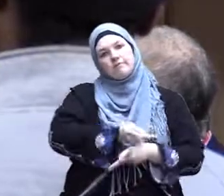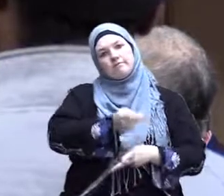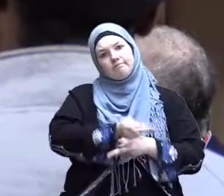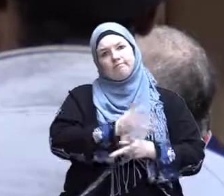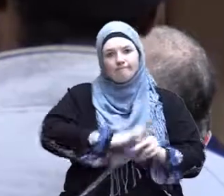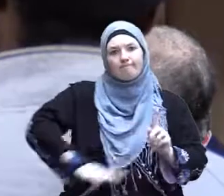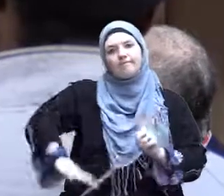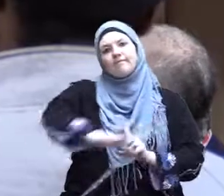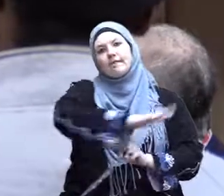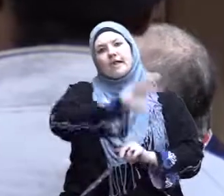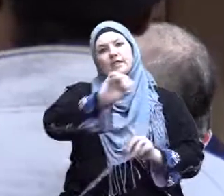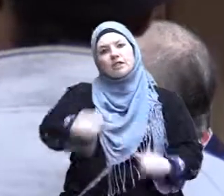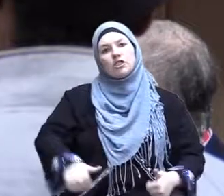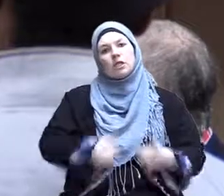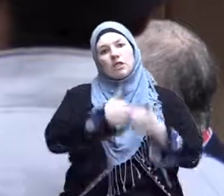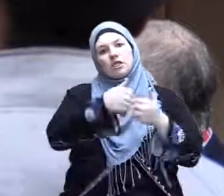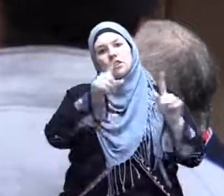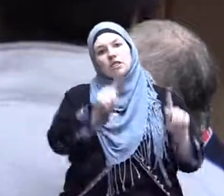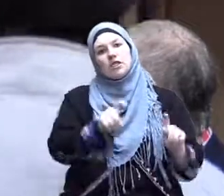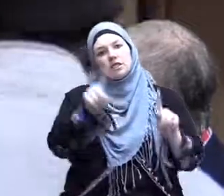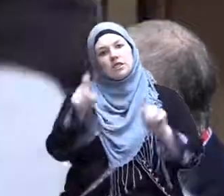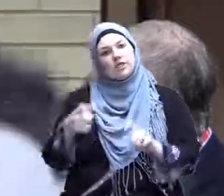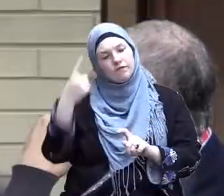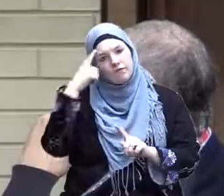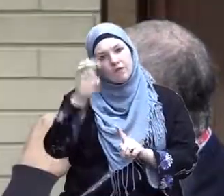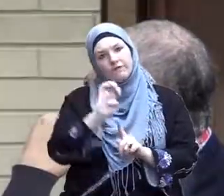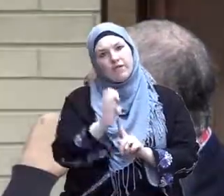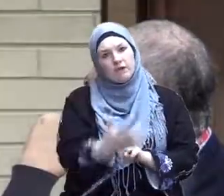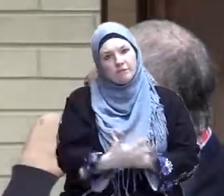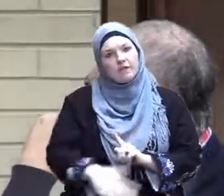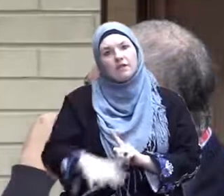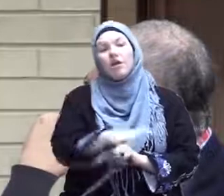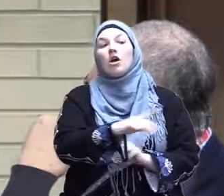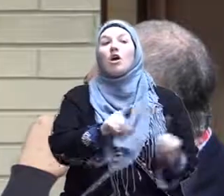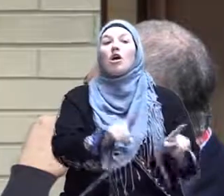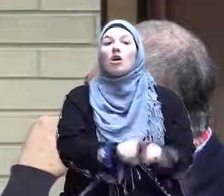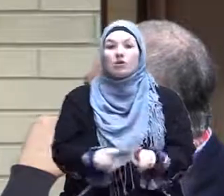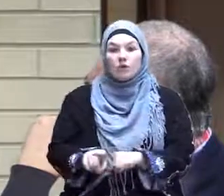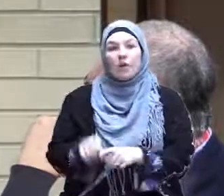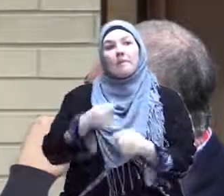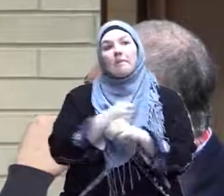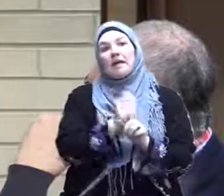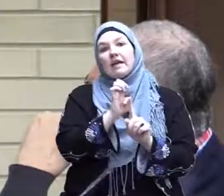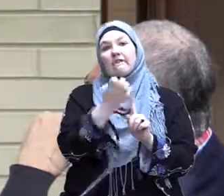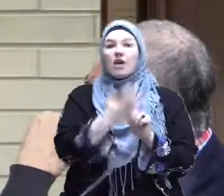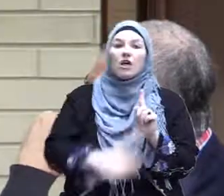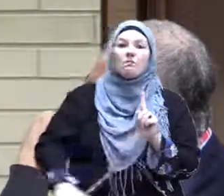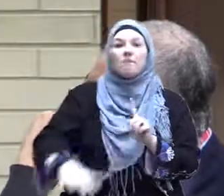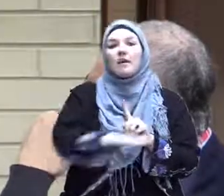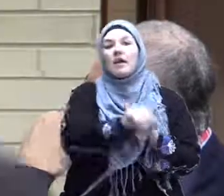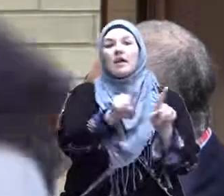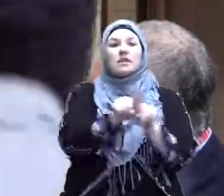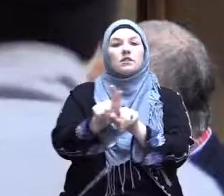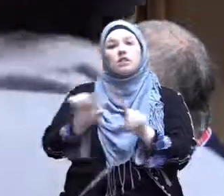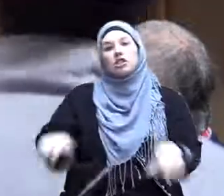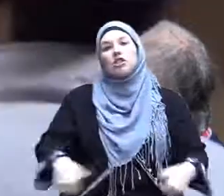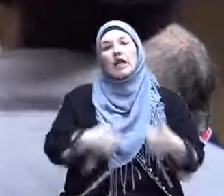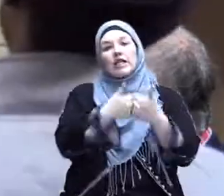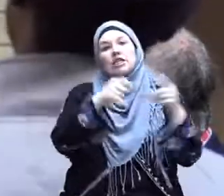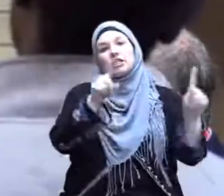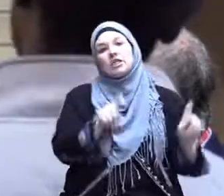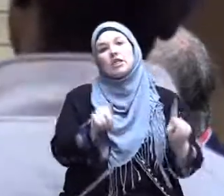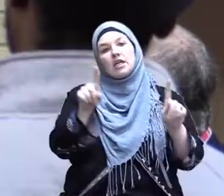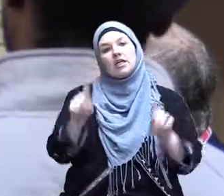a challenge and a test for the environment. He also made the environment as a challenge and a test for